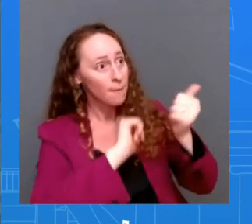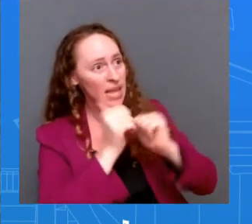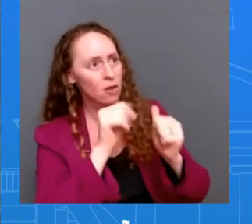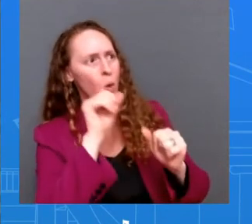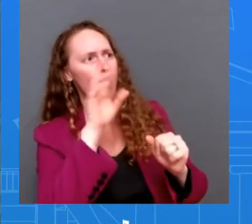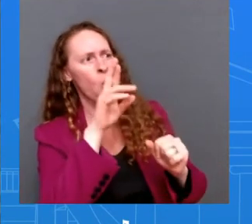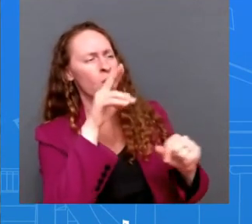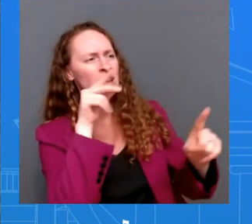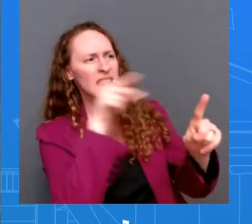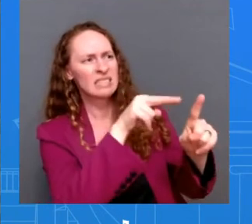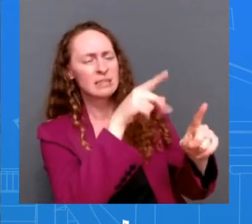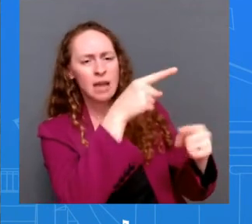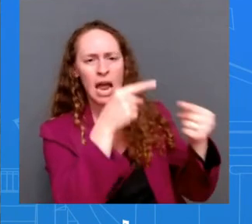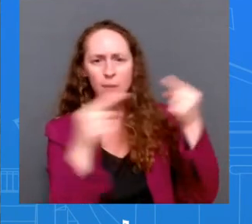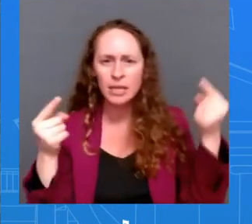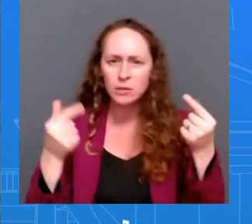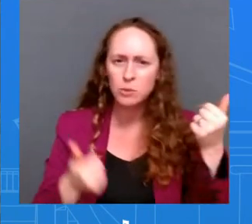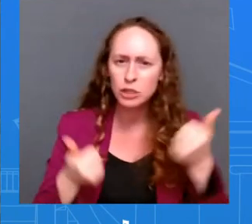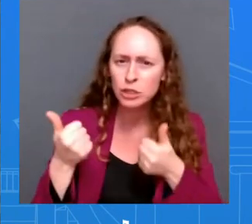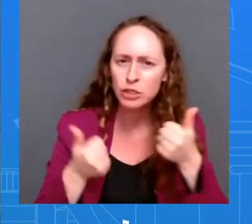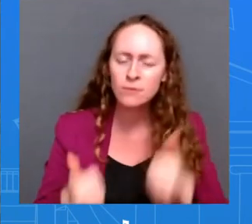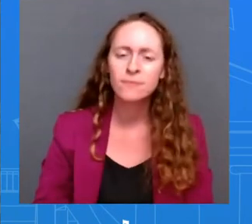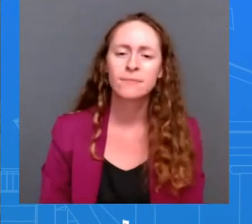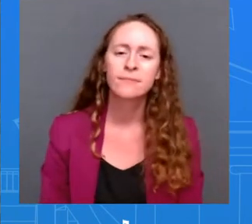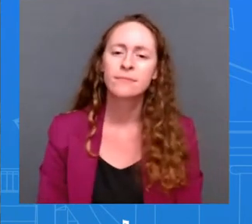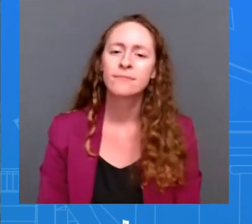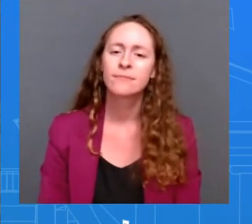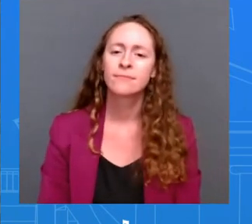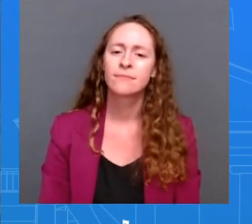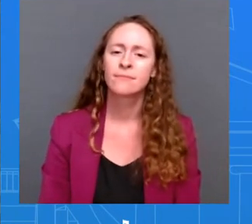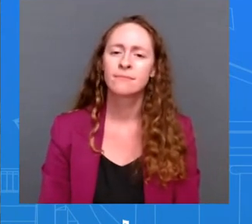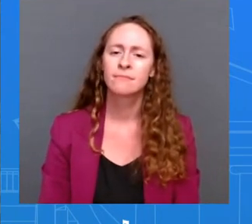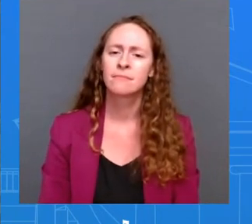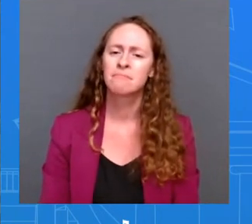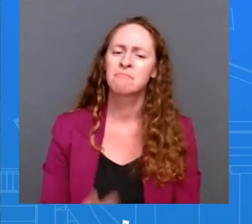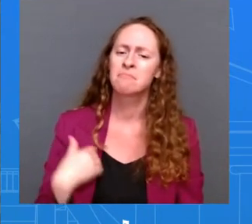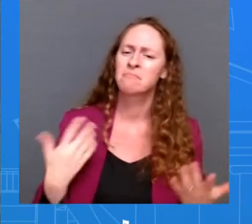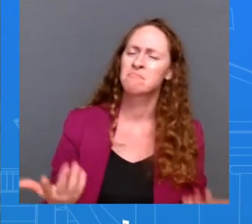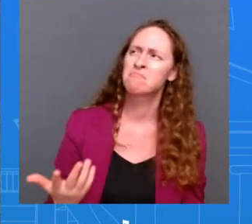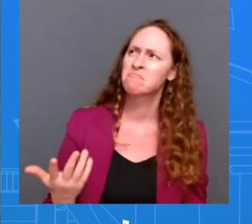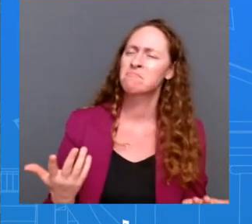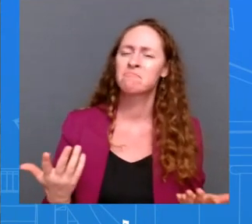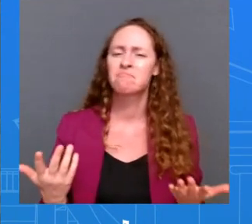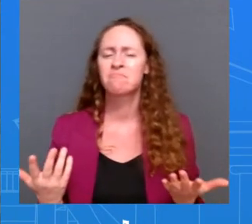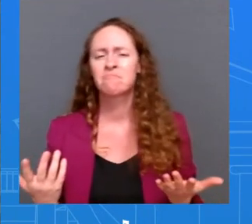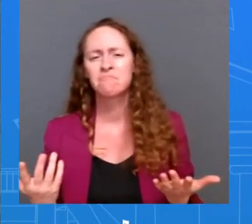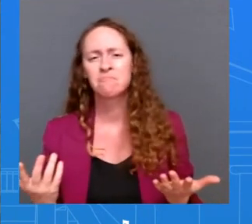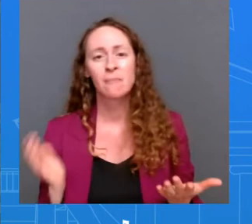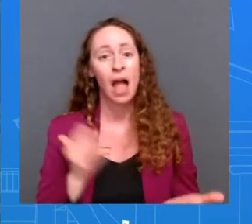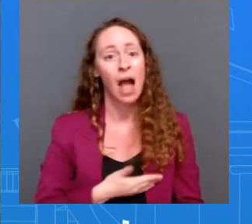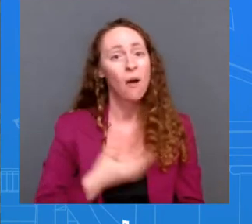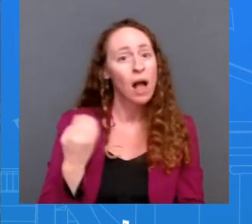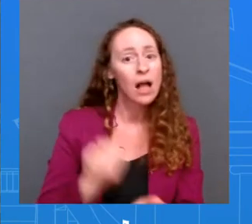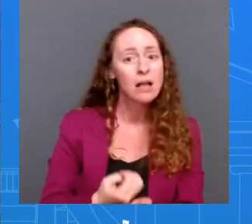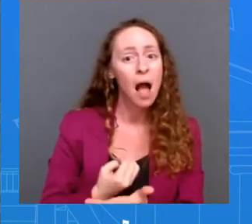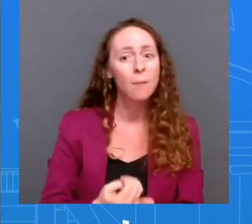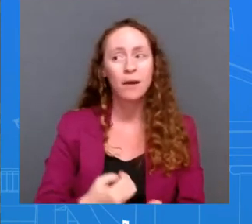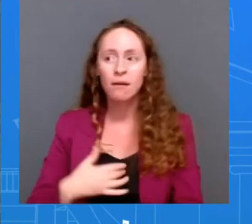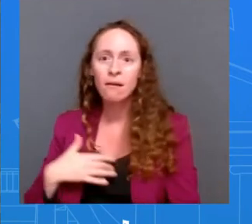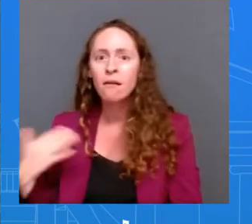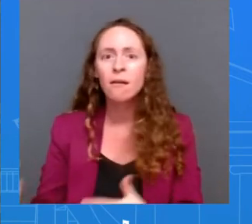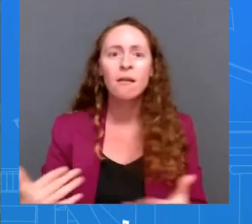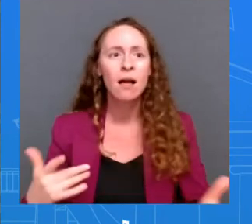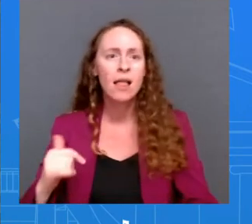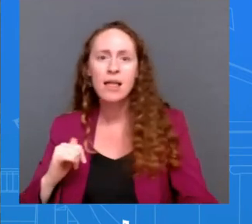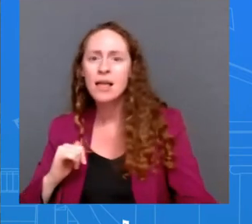when you think about our economy, when you think about how we're competing around the world, around the globe, you think about the CHIPS Act, right, and the CHIPS